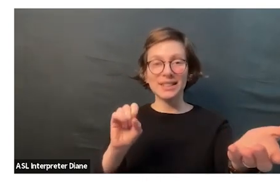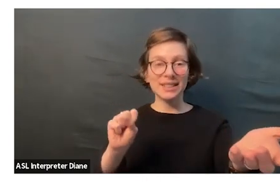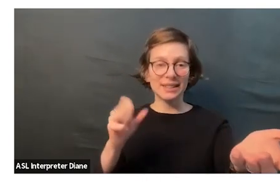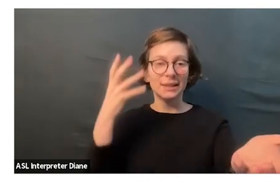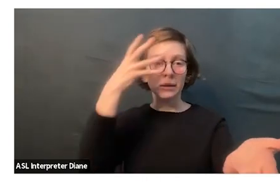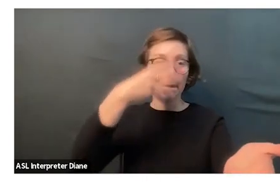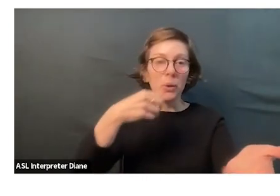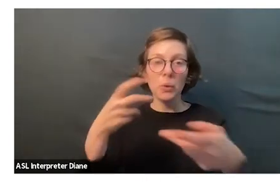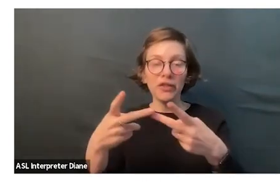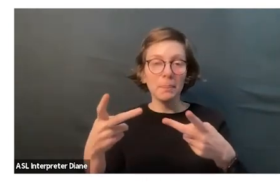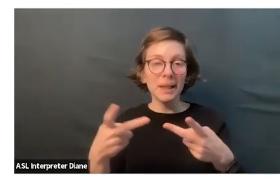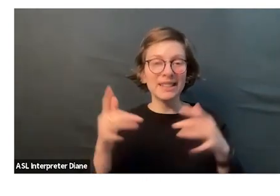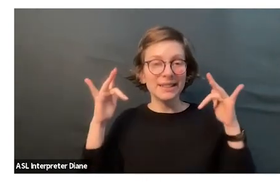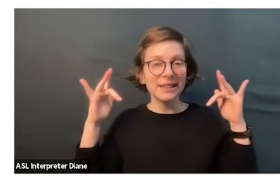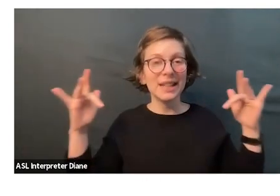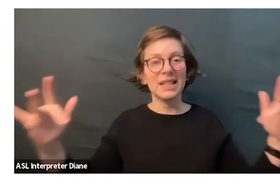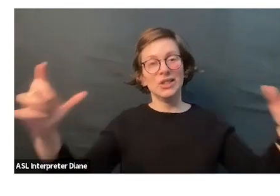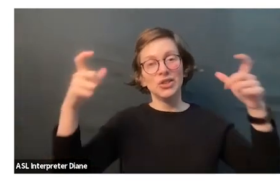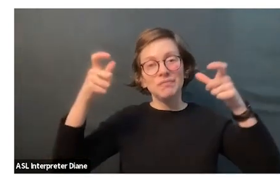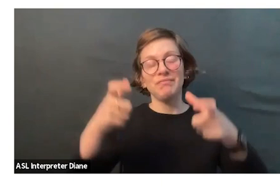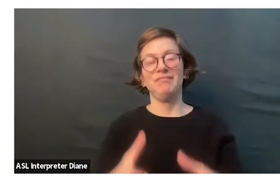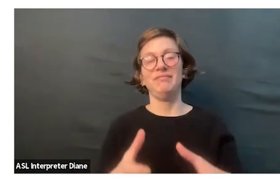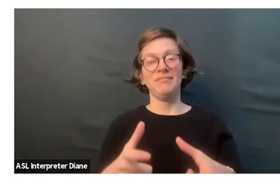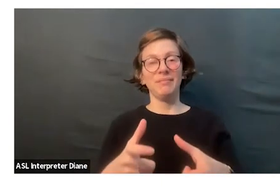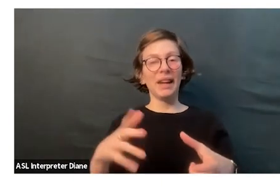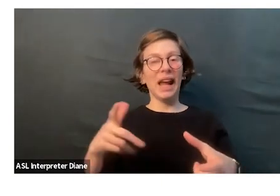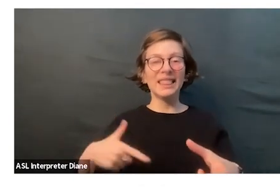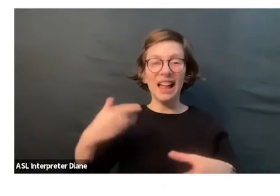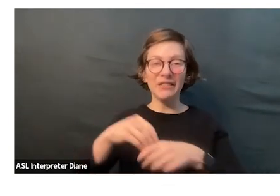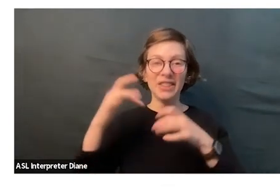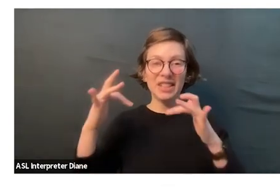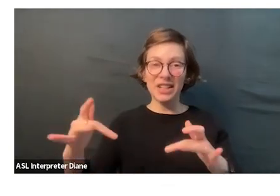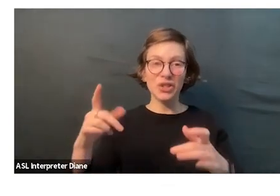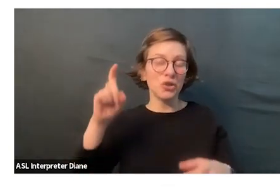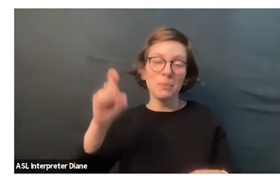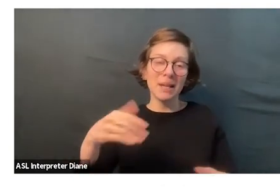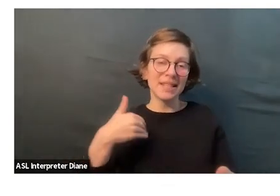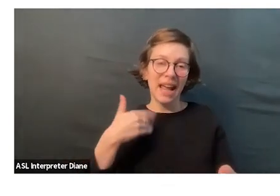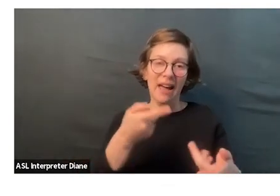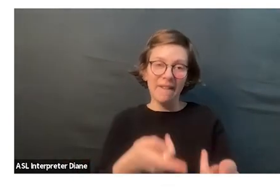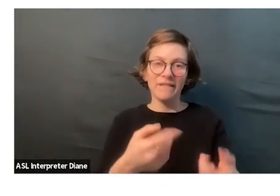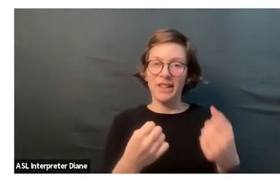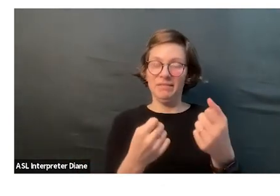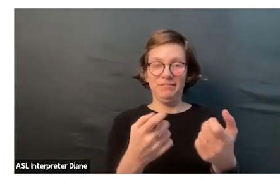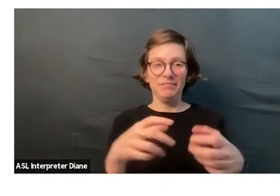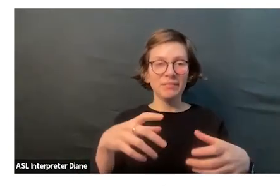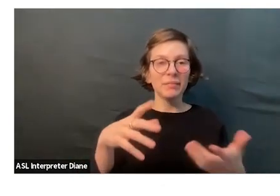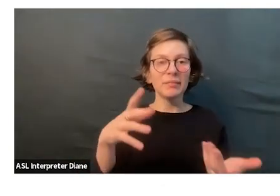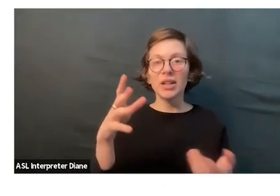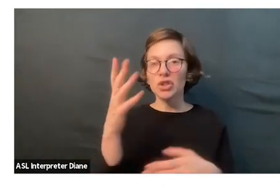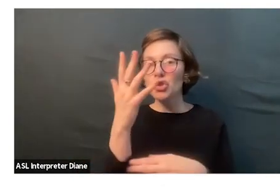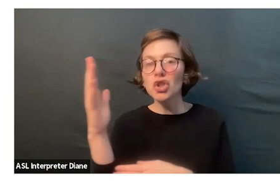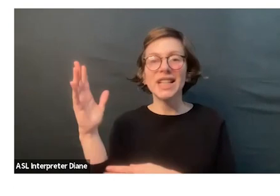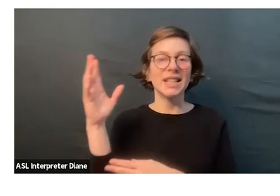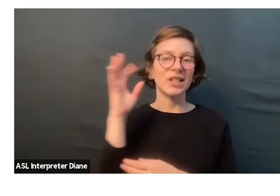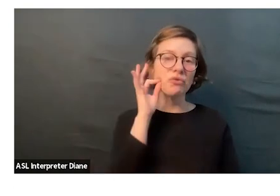create oil refinery sites, because what lies underneath the ground is much more interesting in terms of capitalism than, say, what